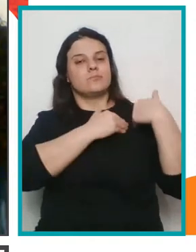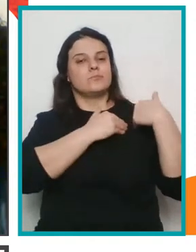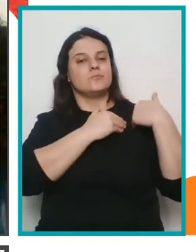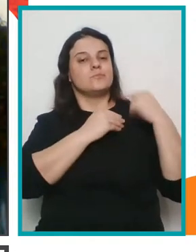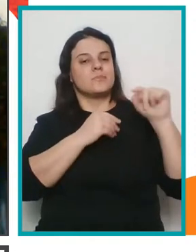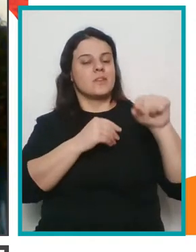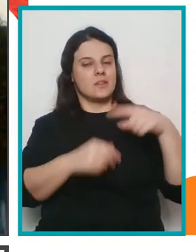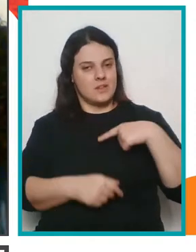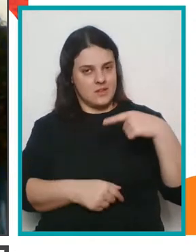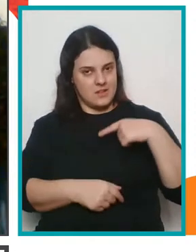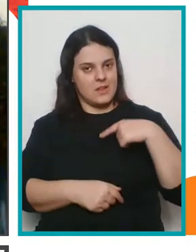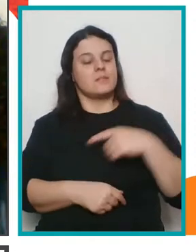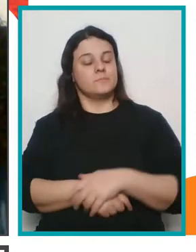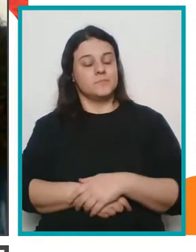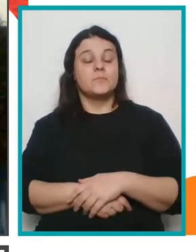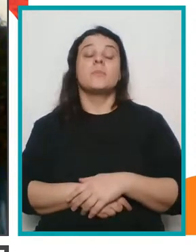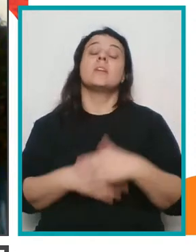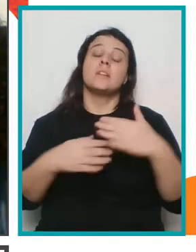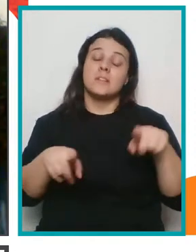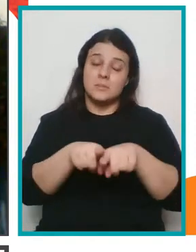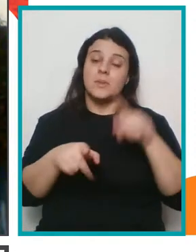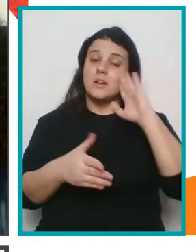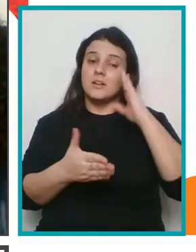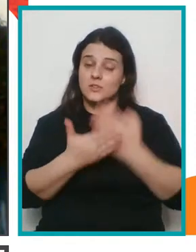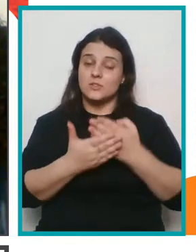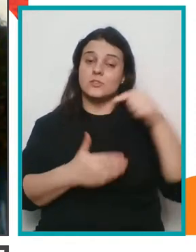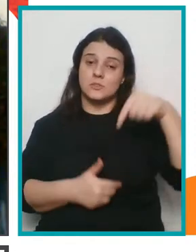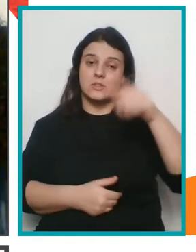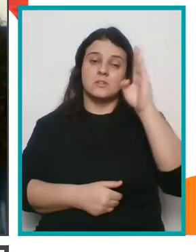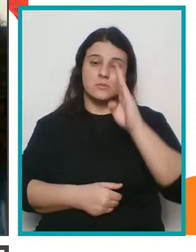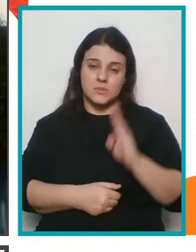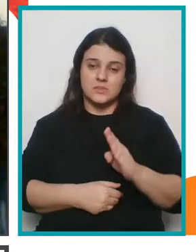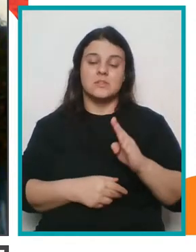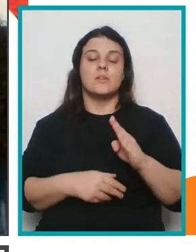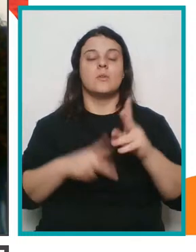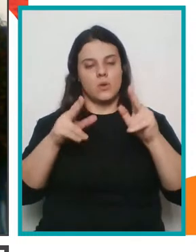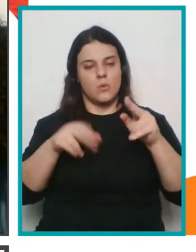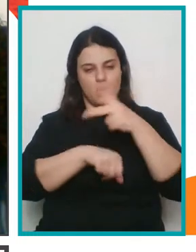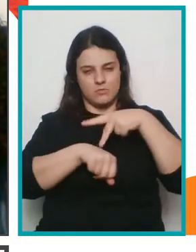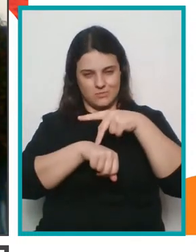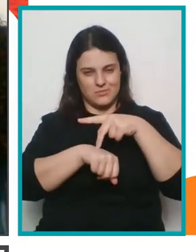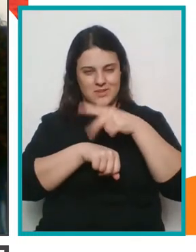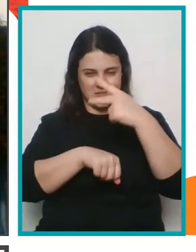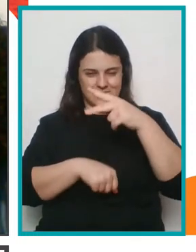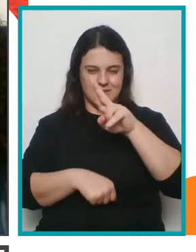que você comentasse um pouco mais sobre isso, esse tema que tanto tem nos intrigado atualmente, né?